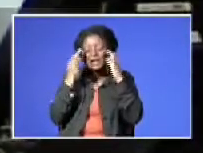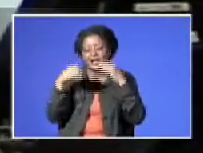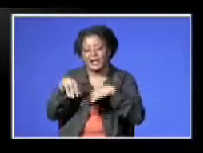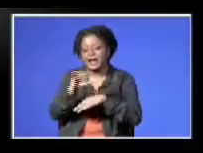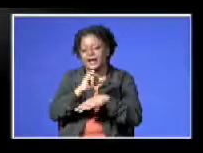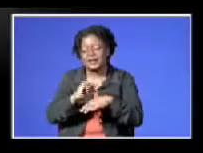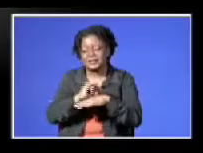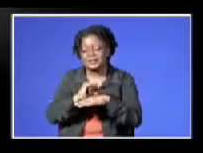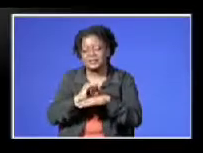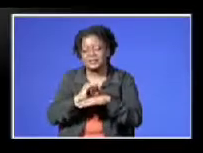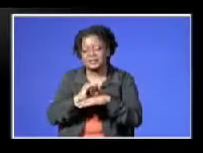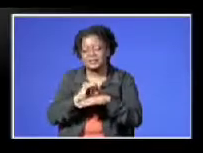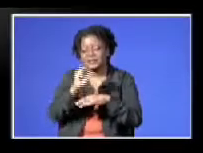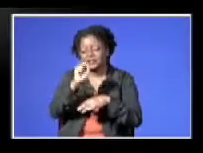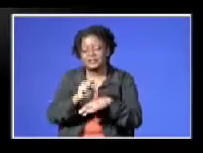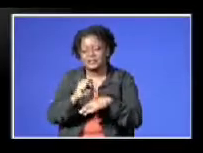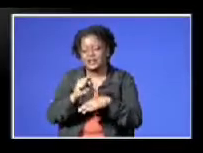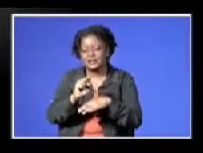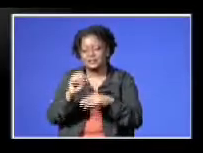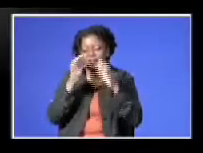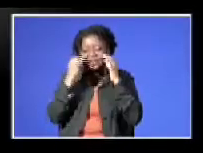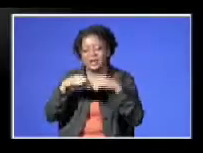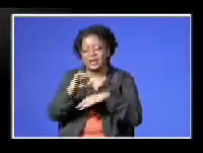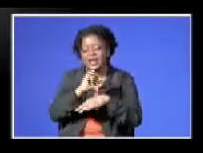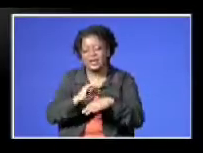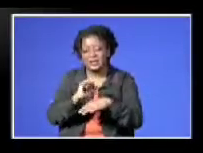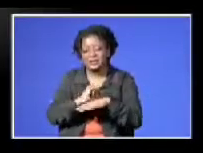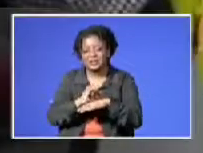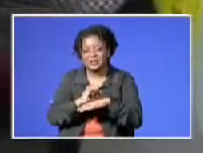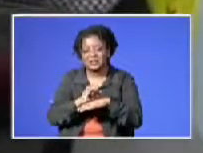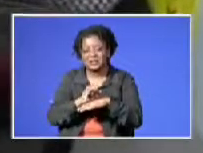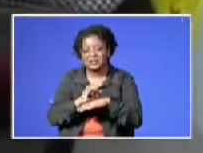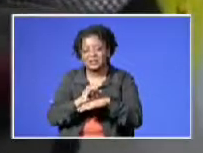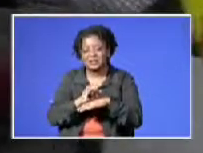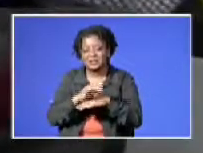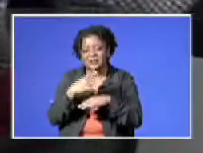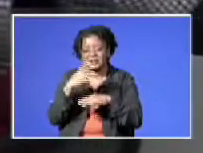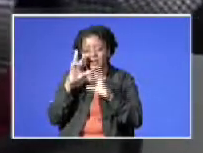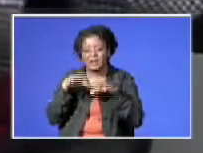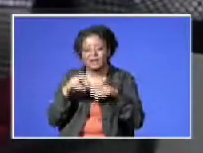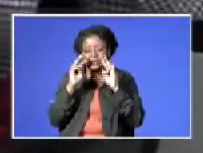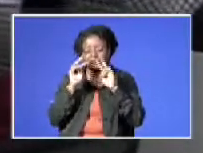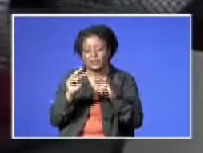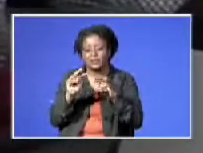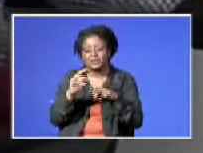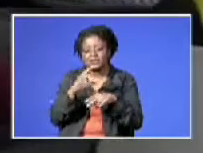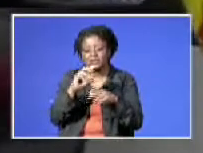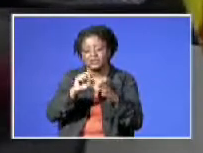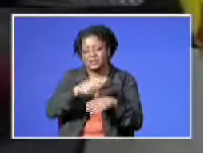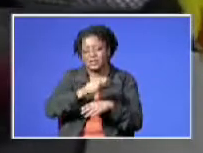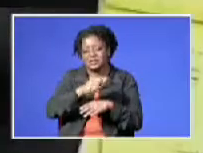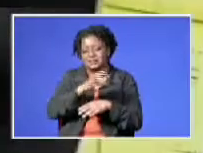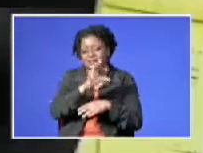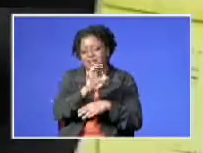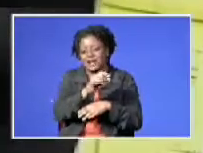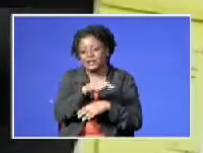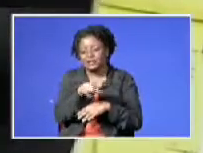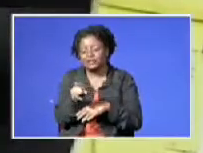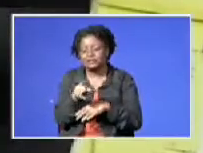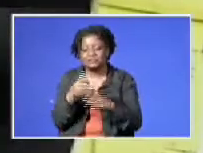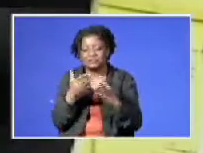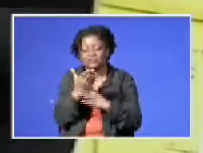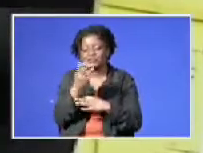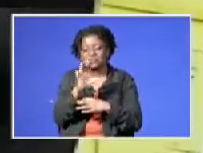end of that island, including Greenwood and Hawk's Nest and on Acklands, will view channels 9 through 7 for BJC